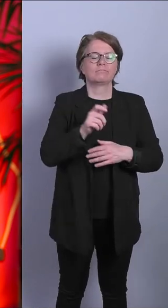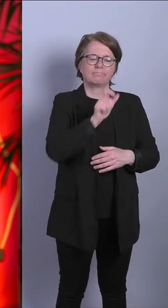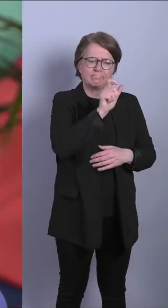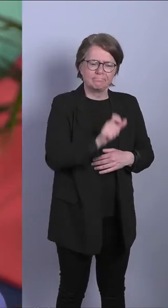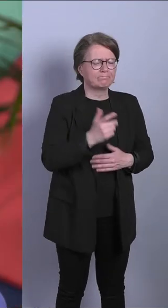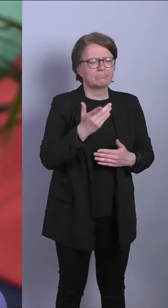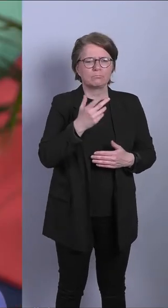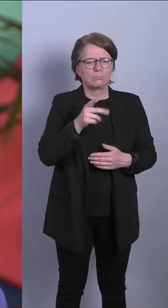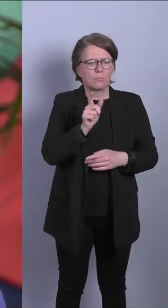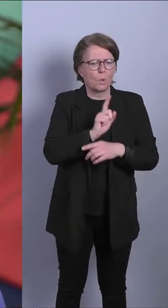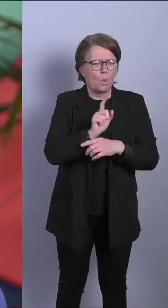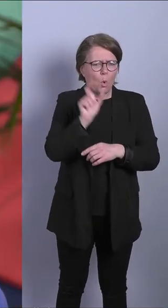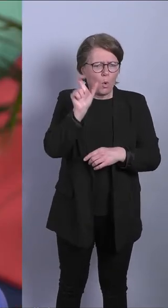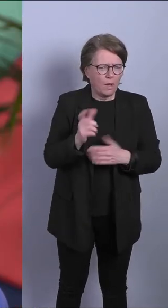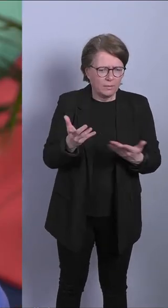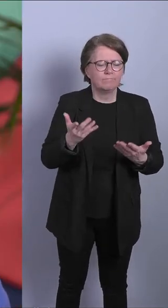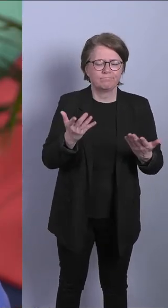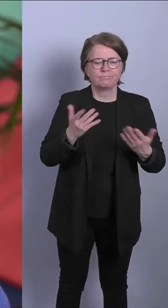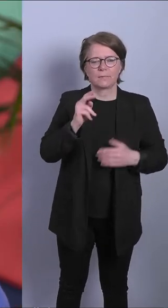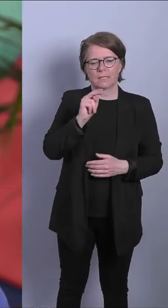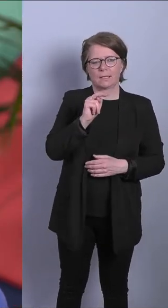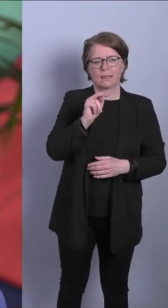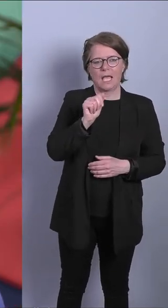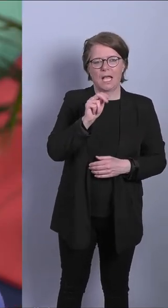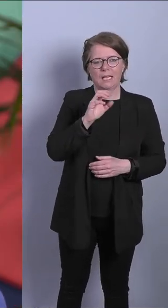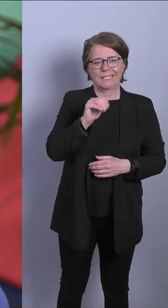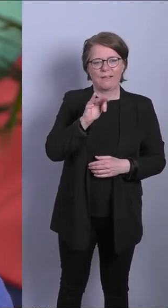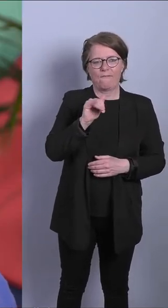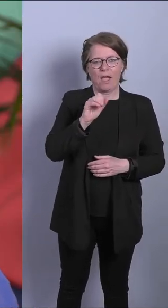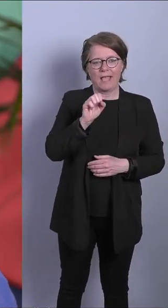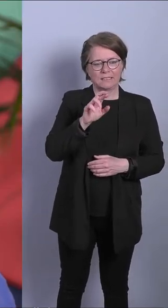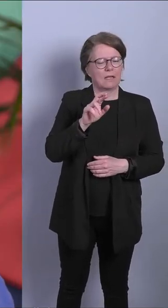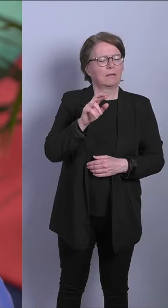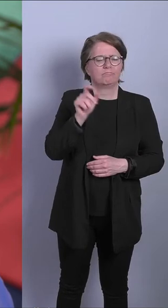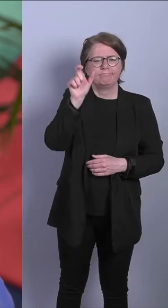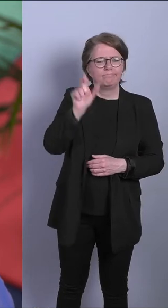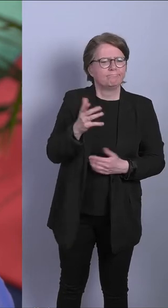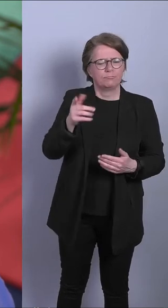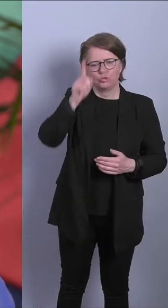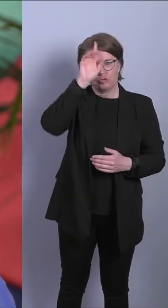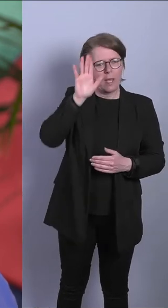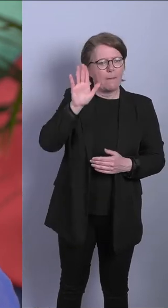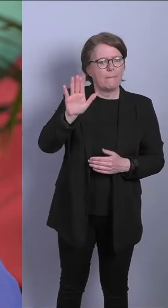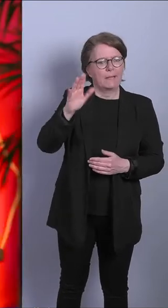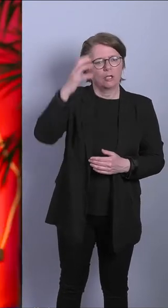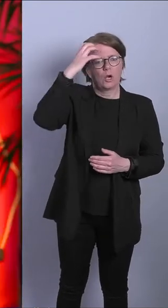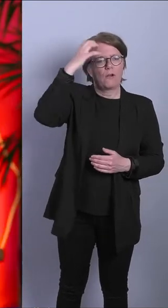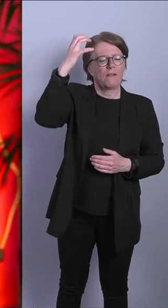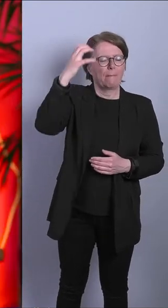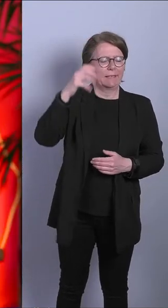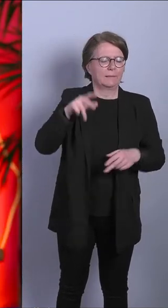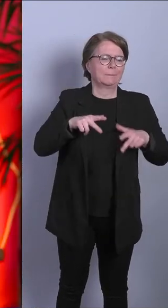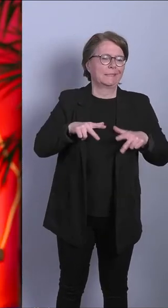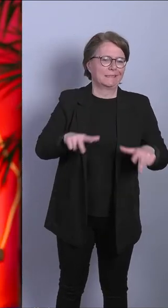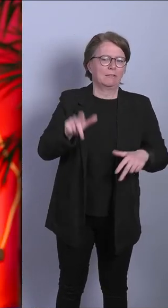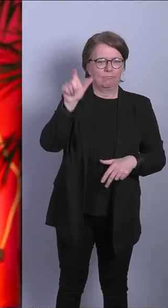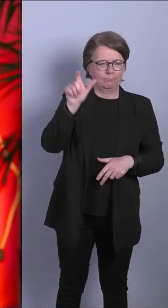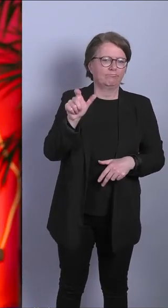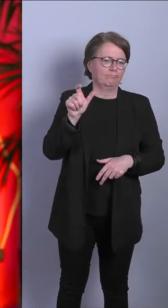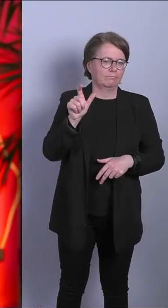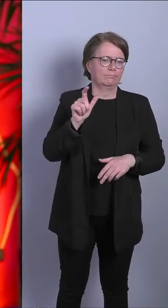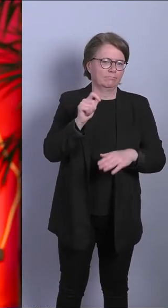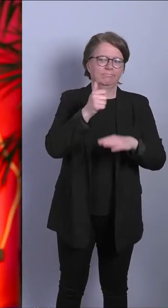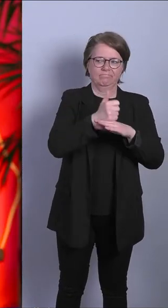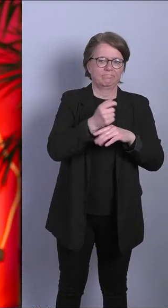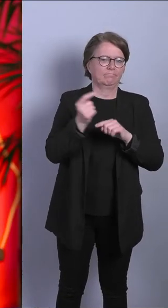2021. And as Federal Minister, of course, it is also her responsibility to promote top-level and popular sport. And of